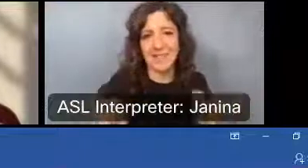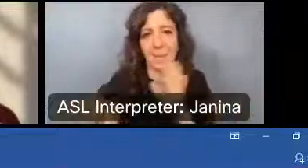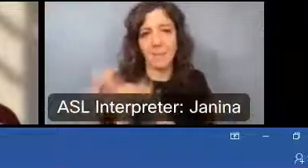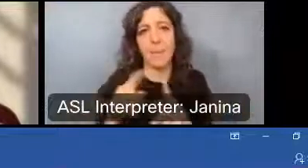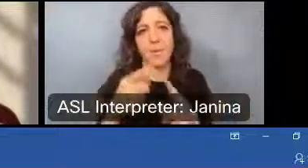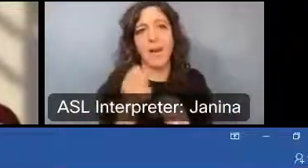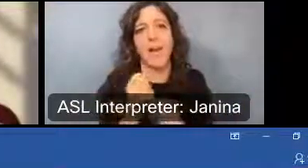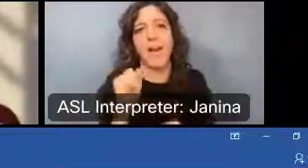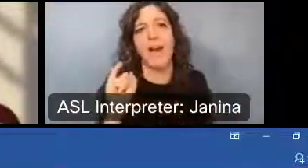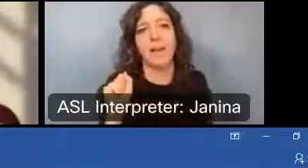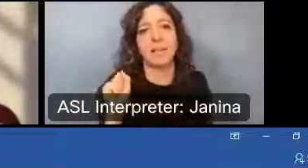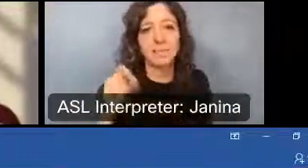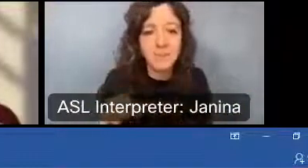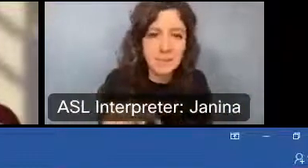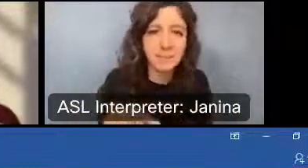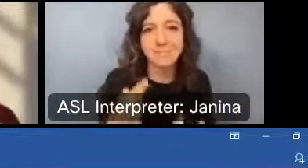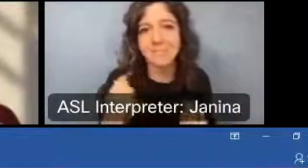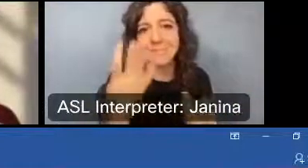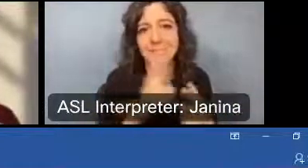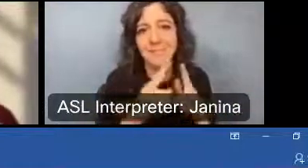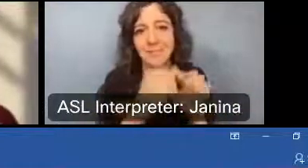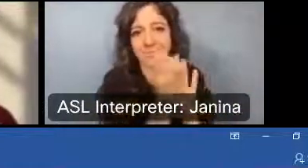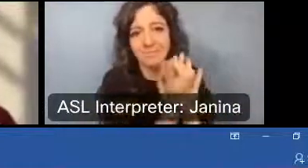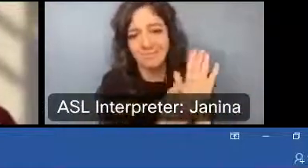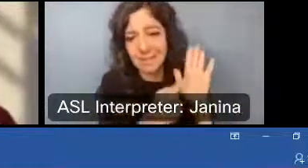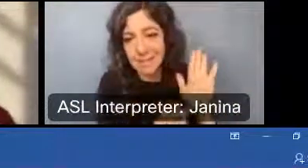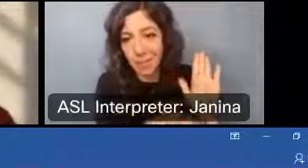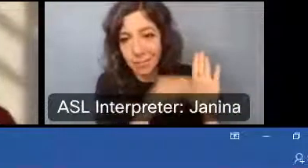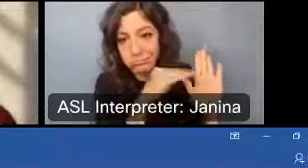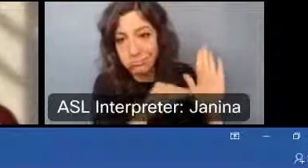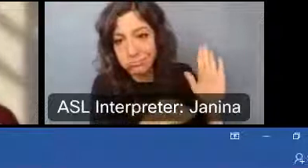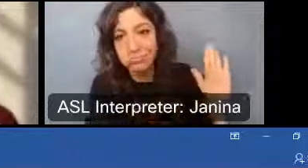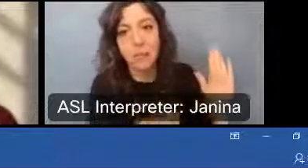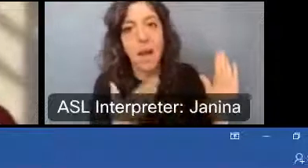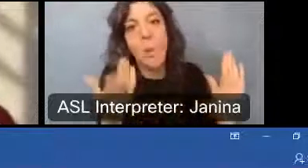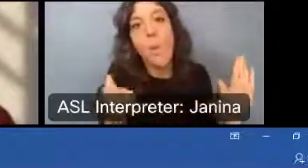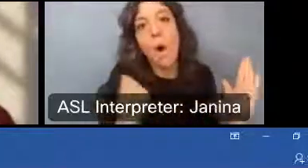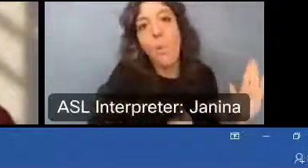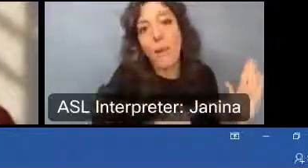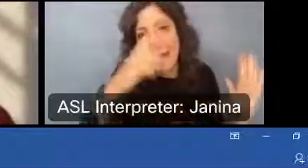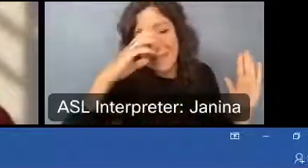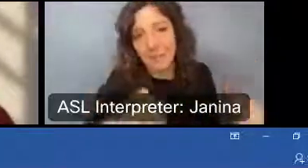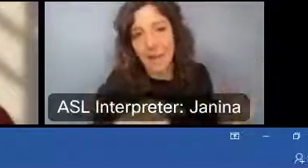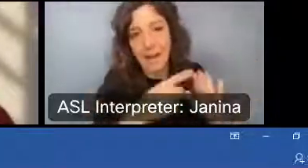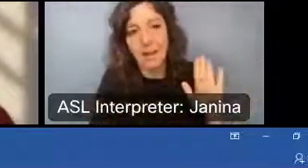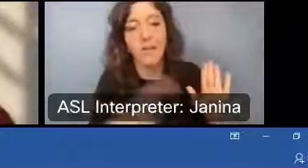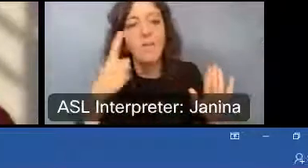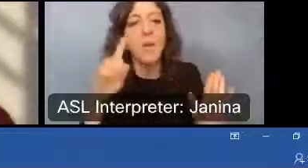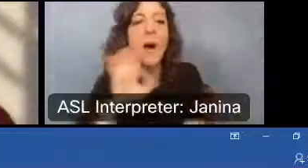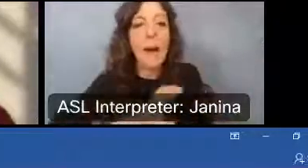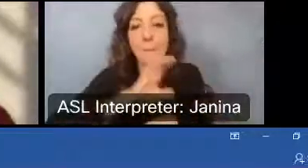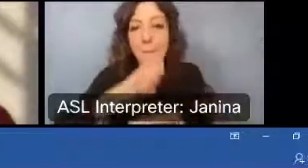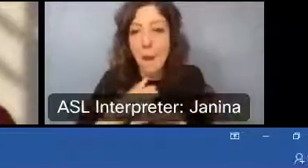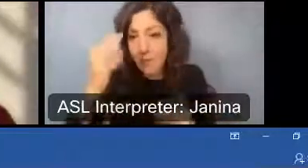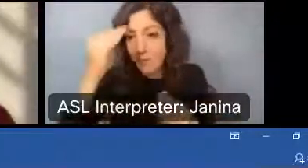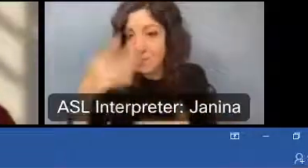some examples about what that might look like and what we might be expecting as far as the amount of information that